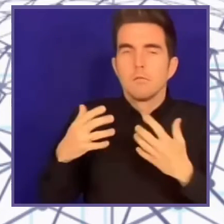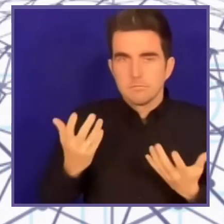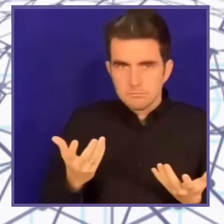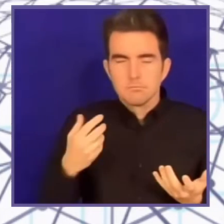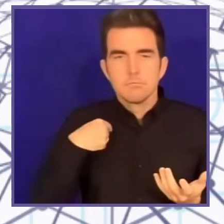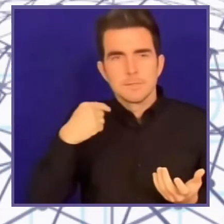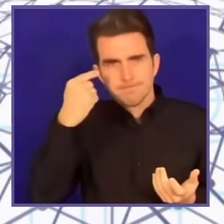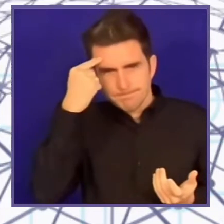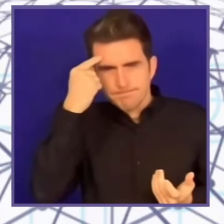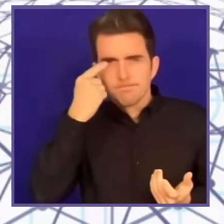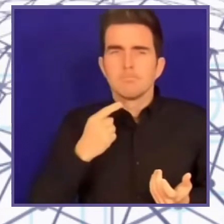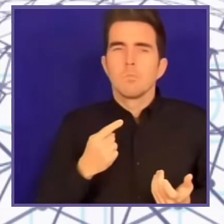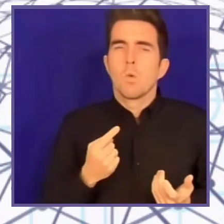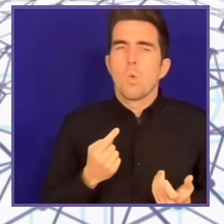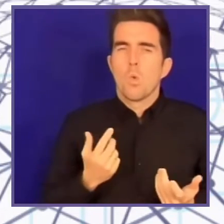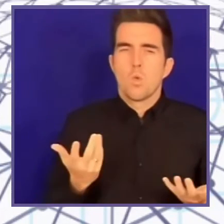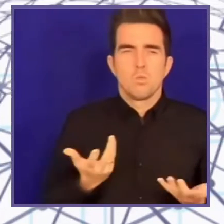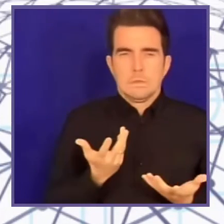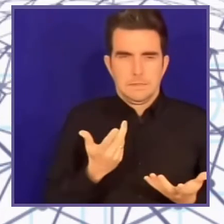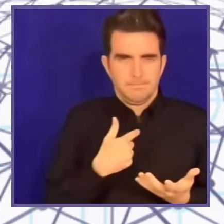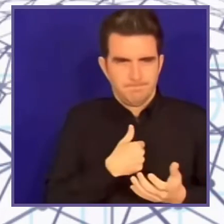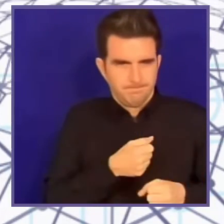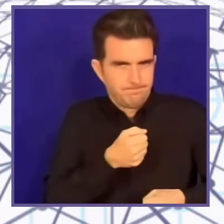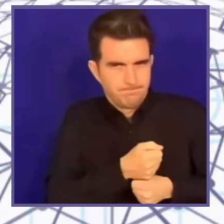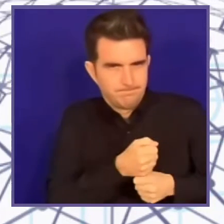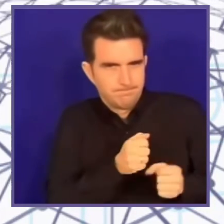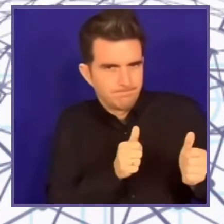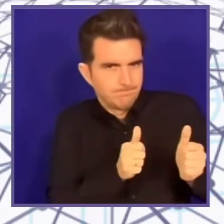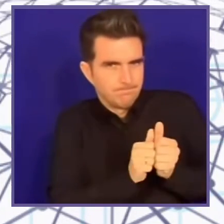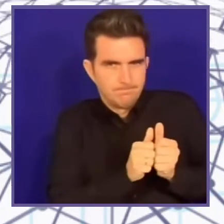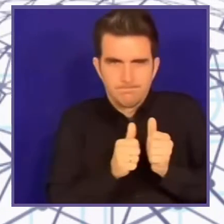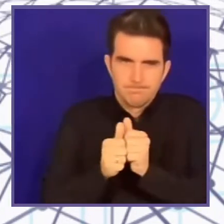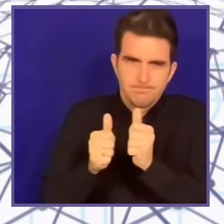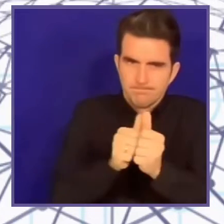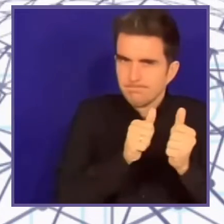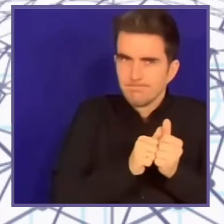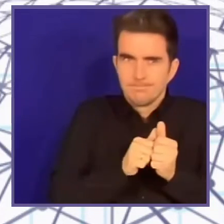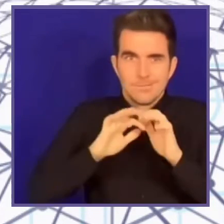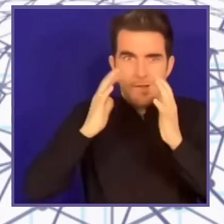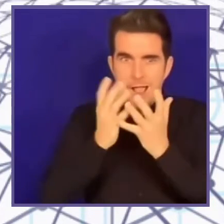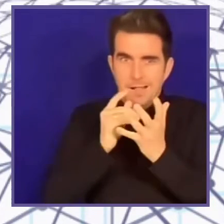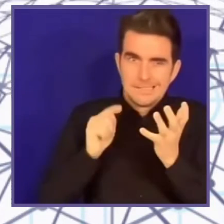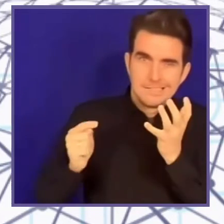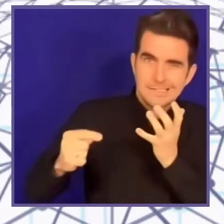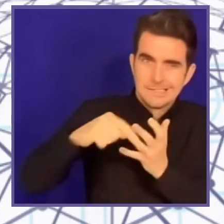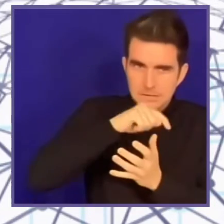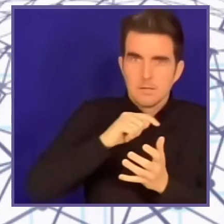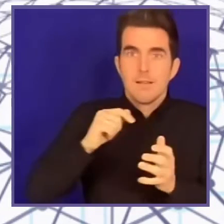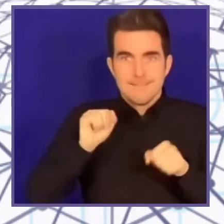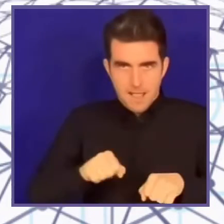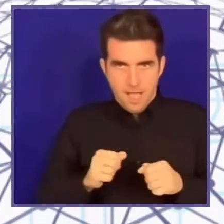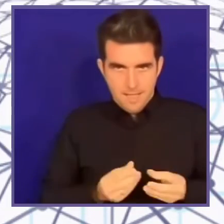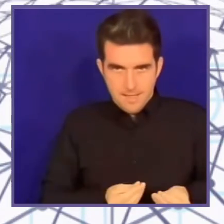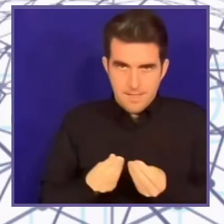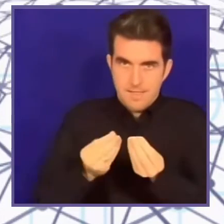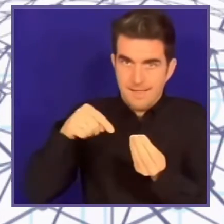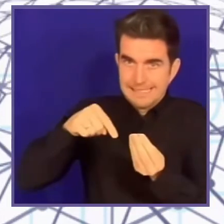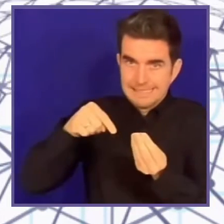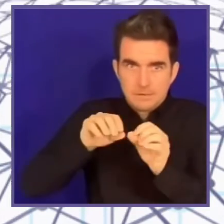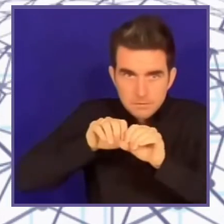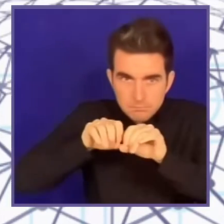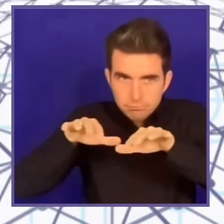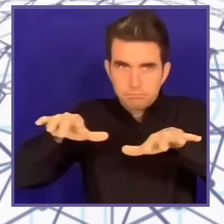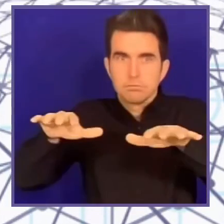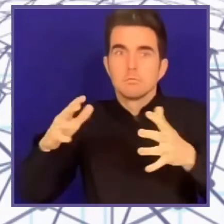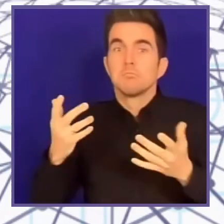countries. Is the slide up there yet? I don't think the slide's going to work. It's not going to work? Okay. I just had,